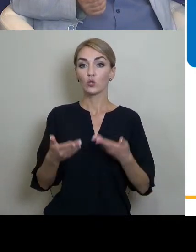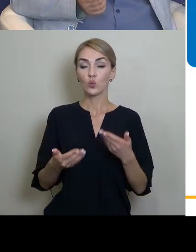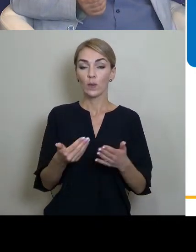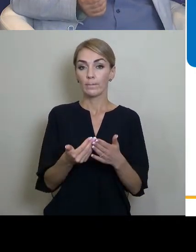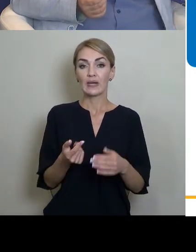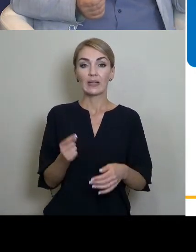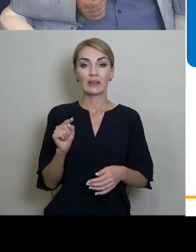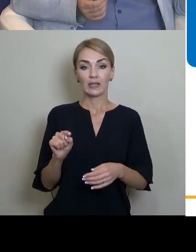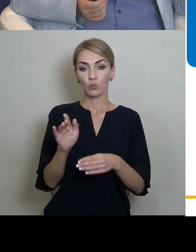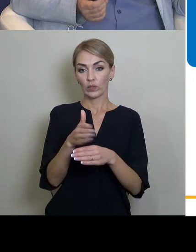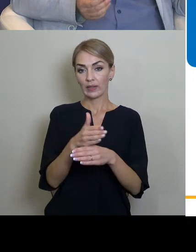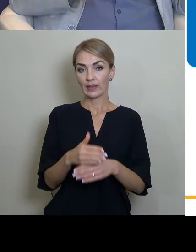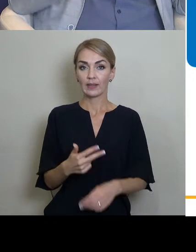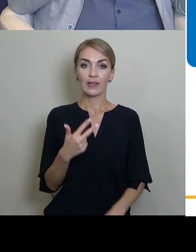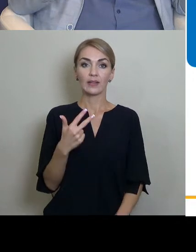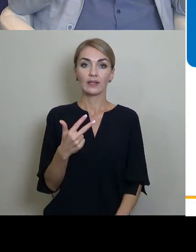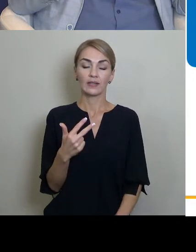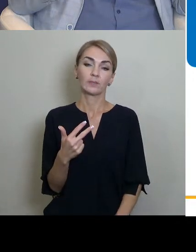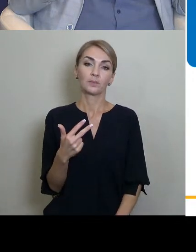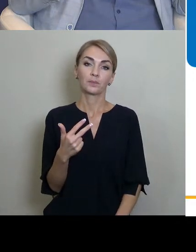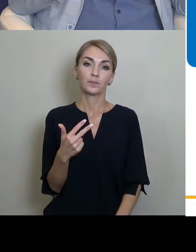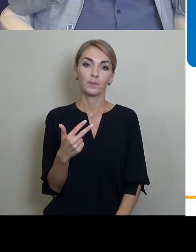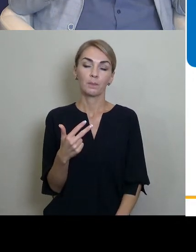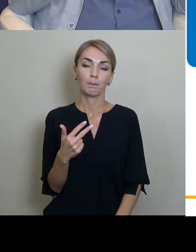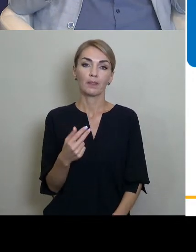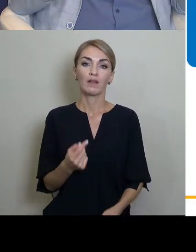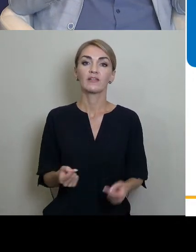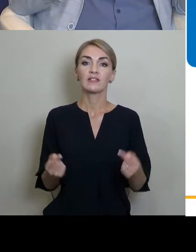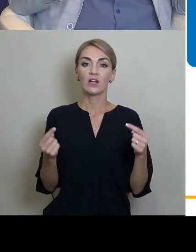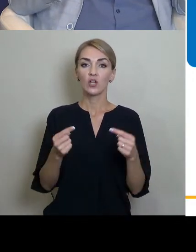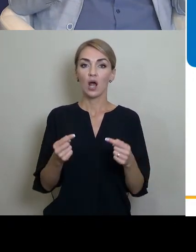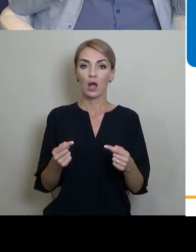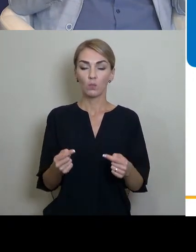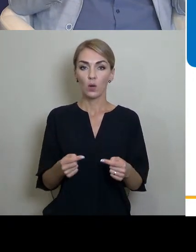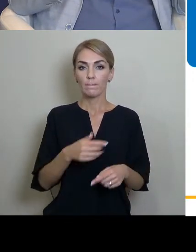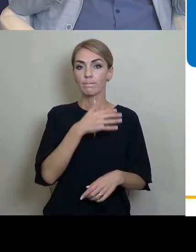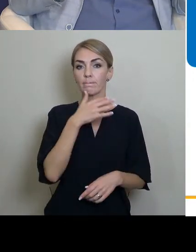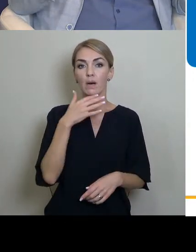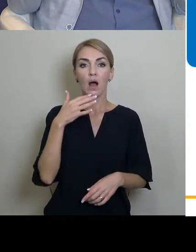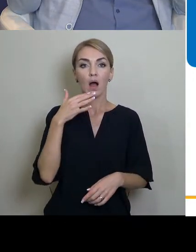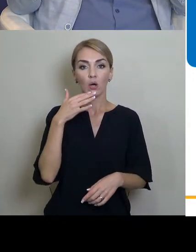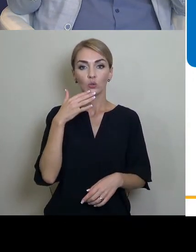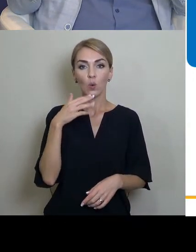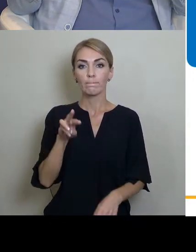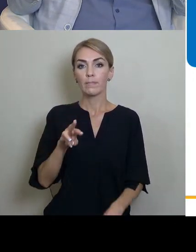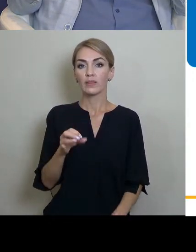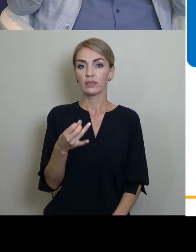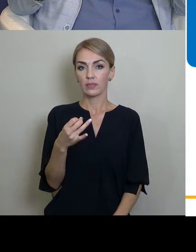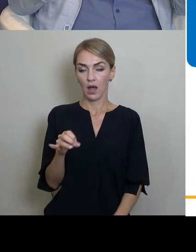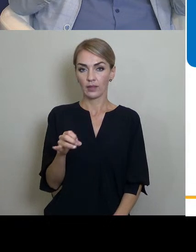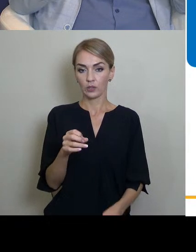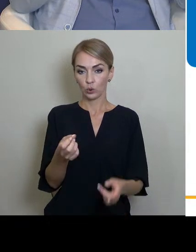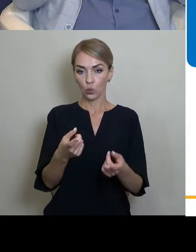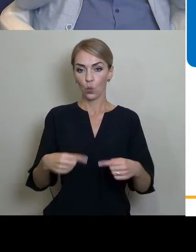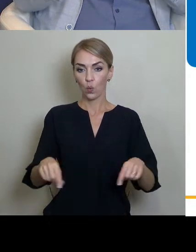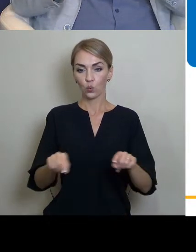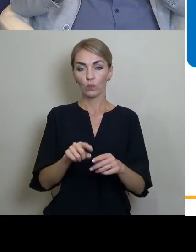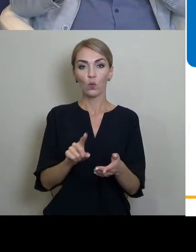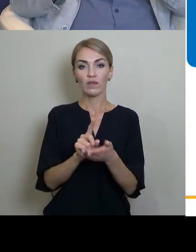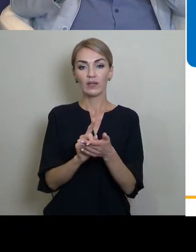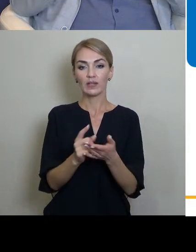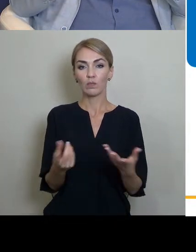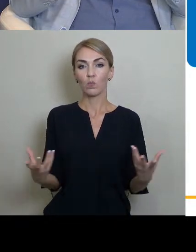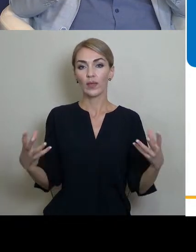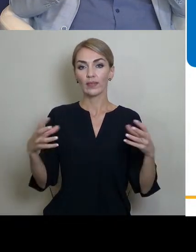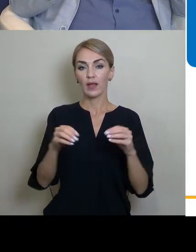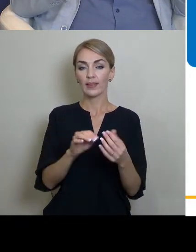per mandate, and if before that we divided that by 3 and divide the respective territorial constituency, we have to